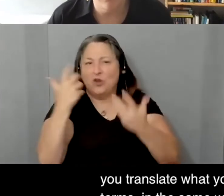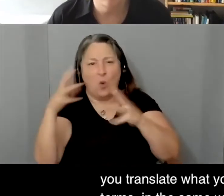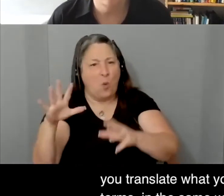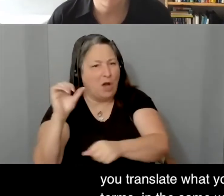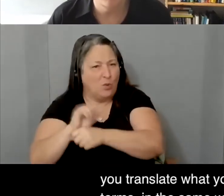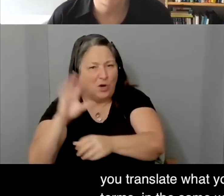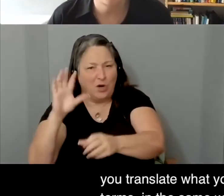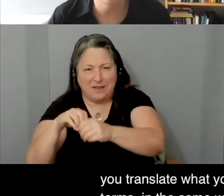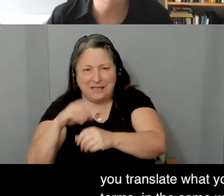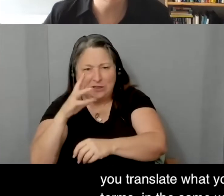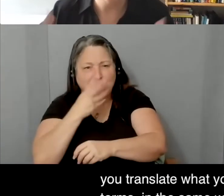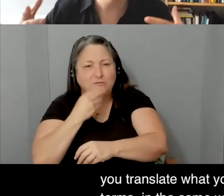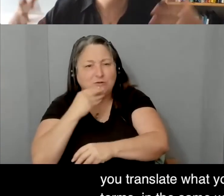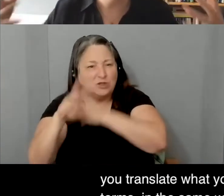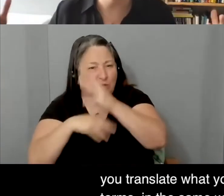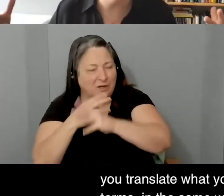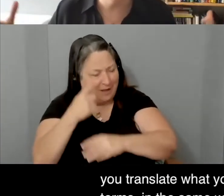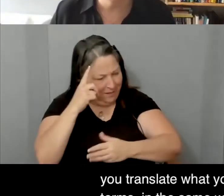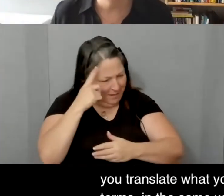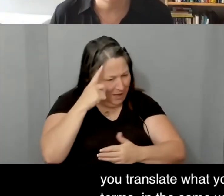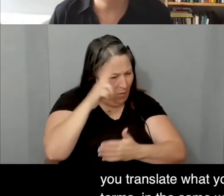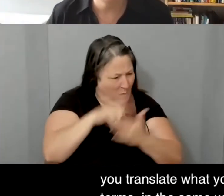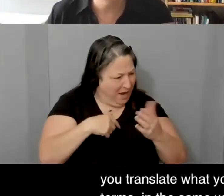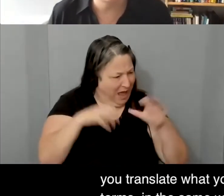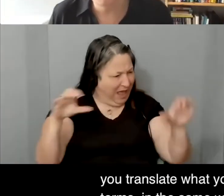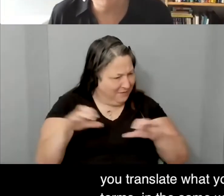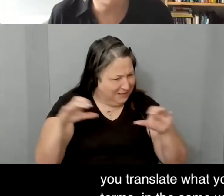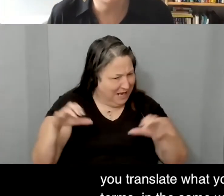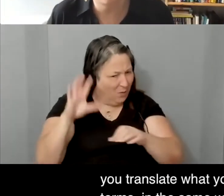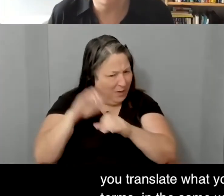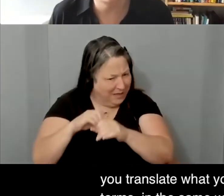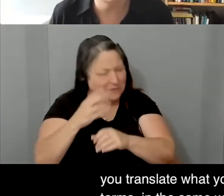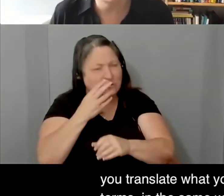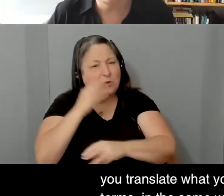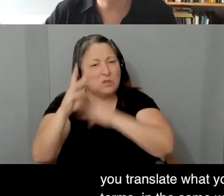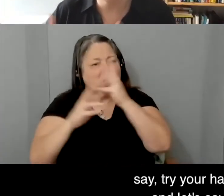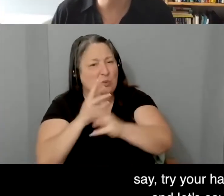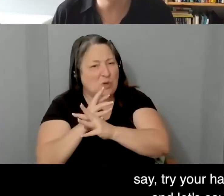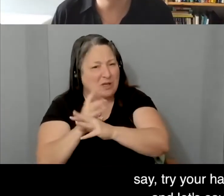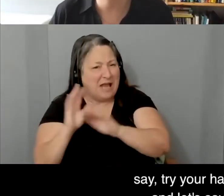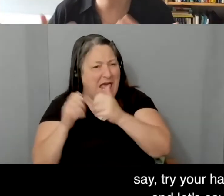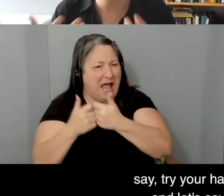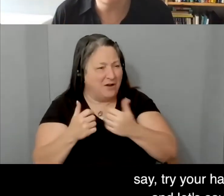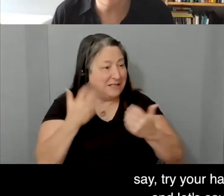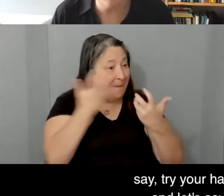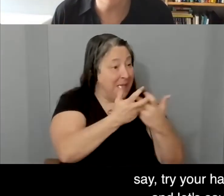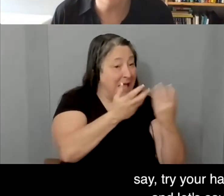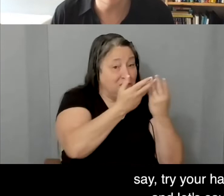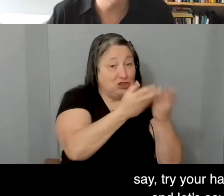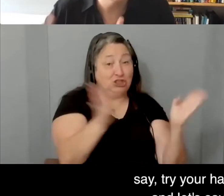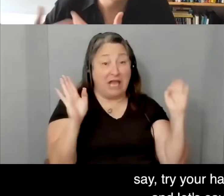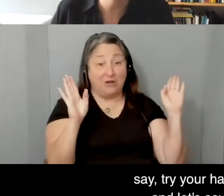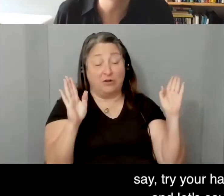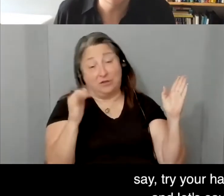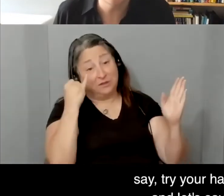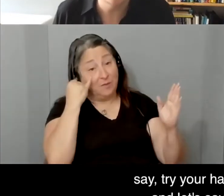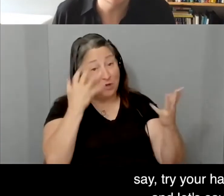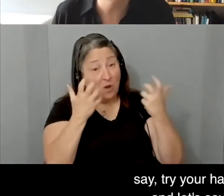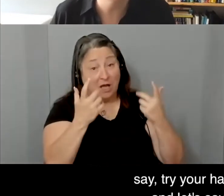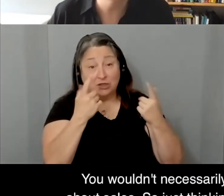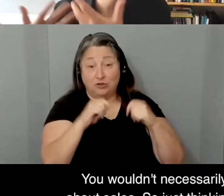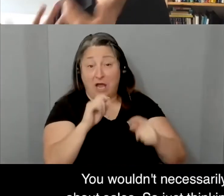you've done into more general terms. In the same way that if you wanted to, let's say, try your hand in the private sector, and let's say